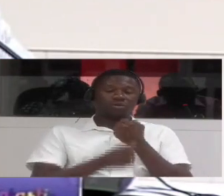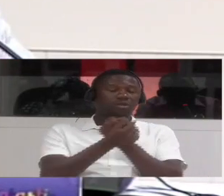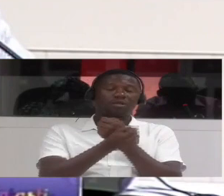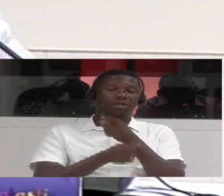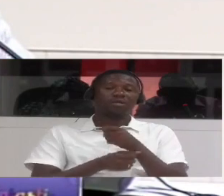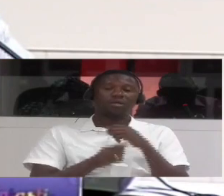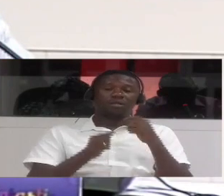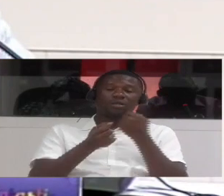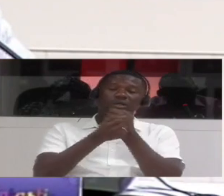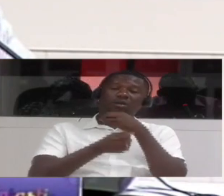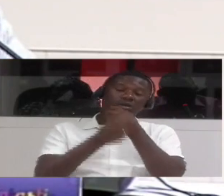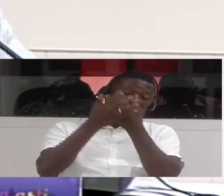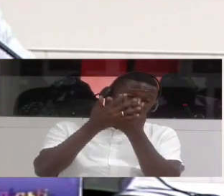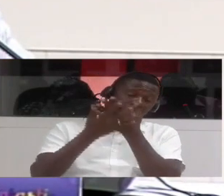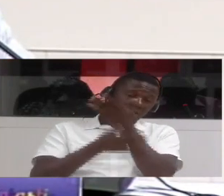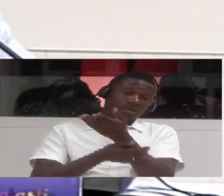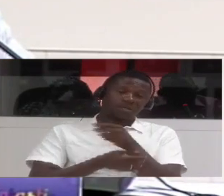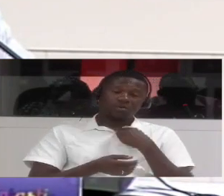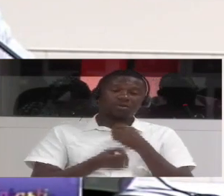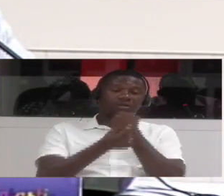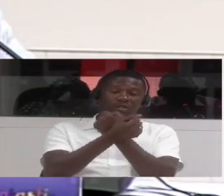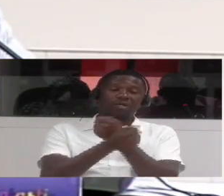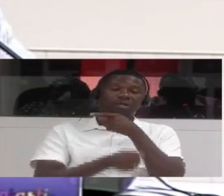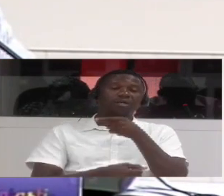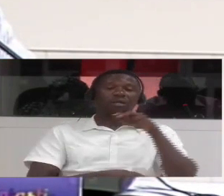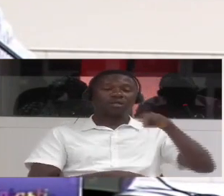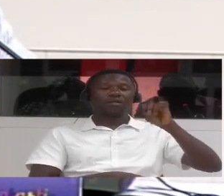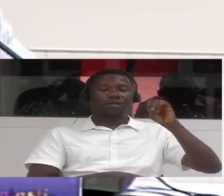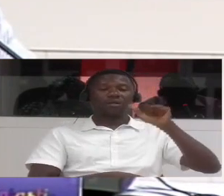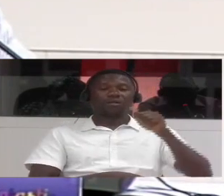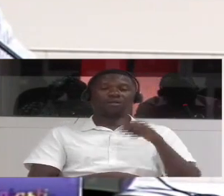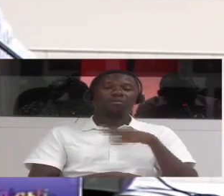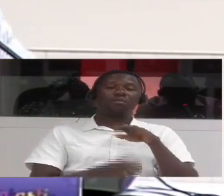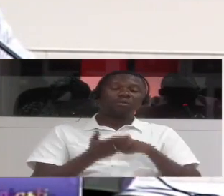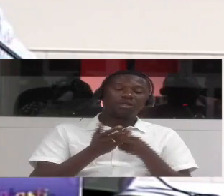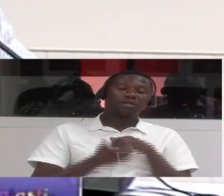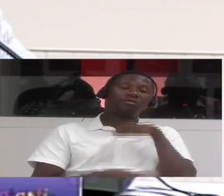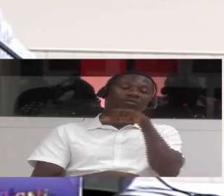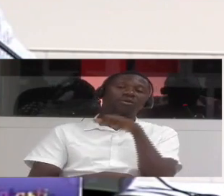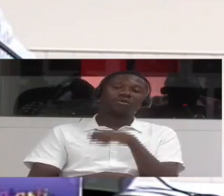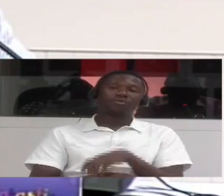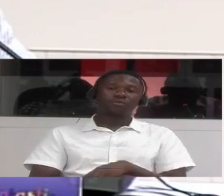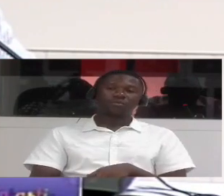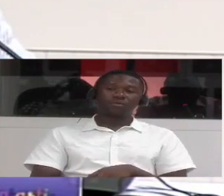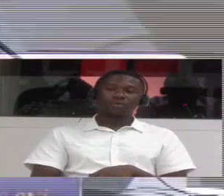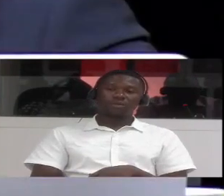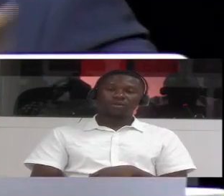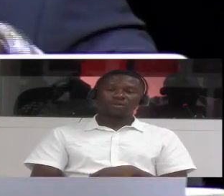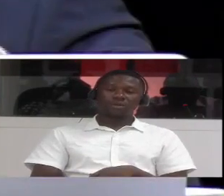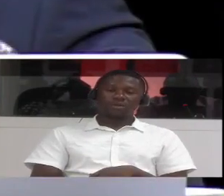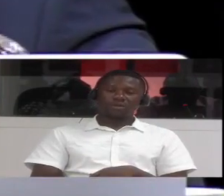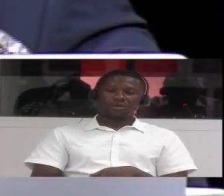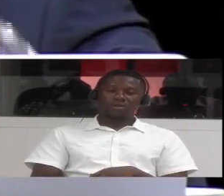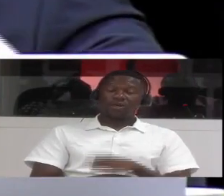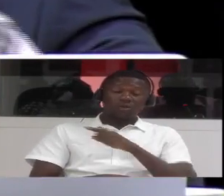being detained at NIA. So that was false. And the... Not the fact of the detention